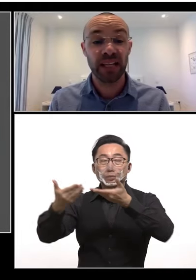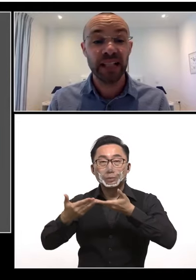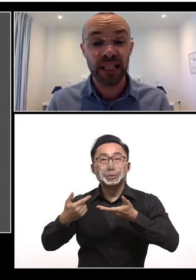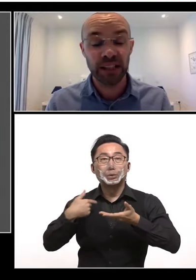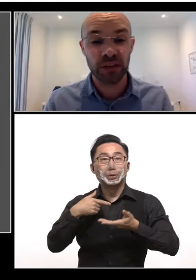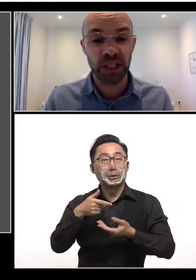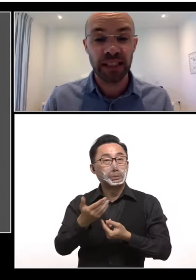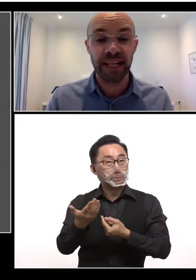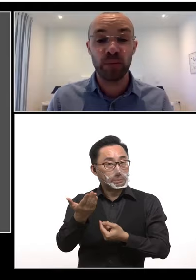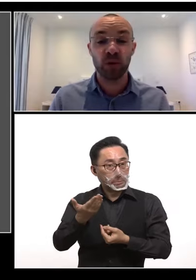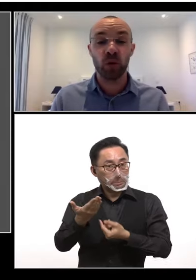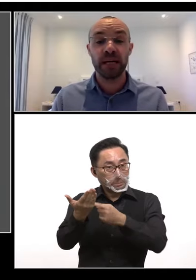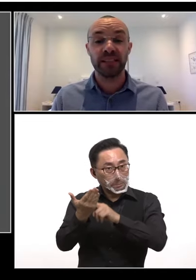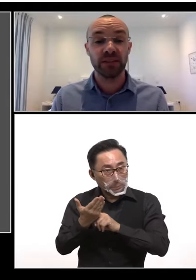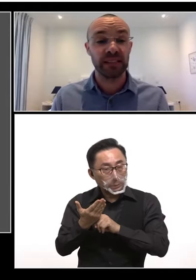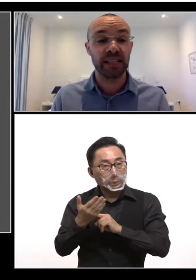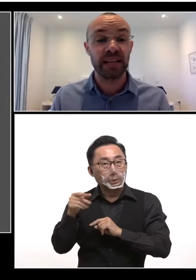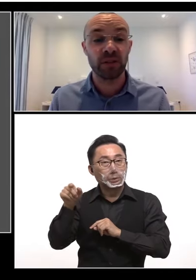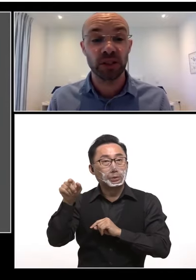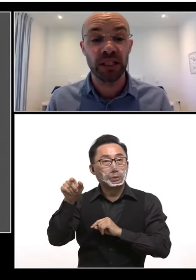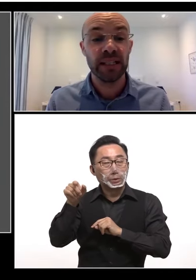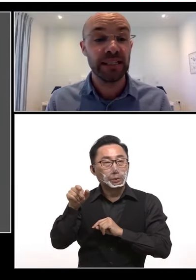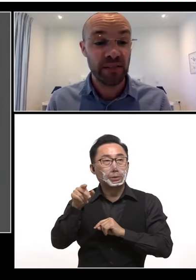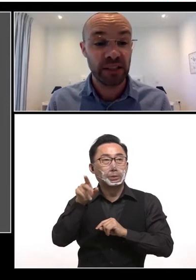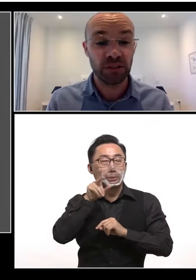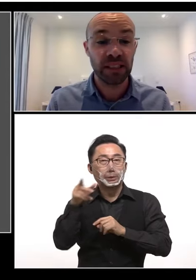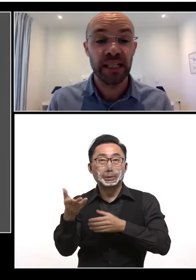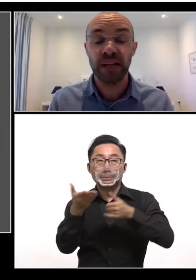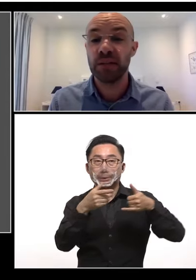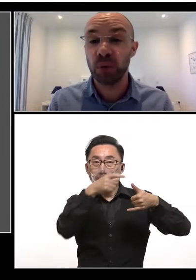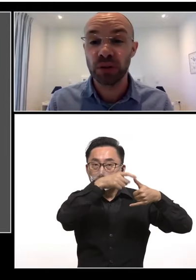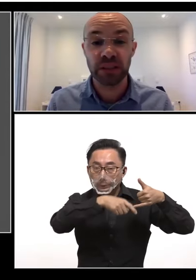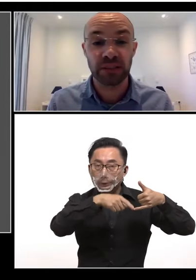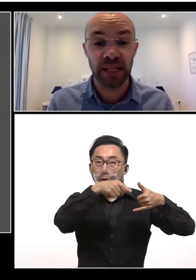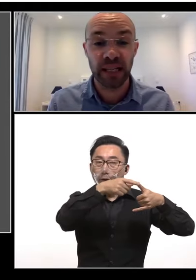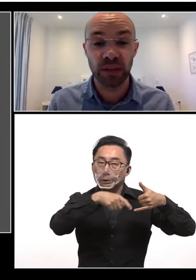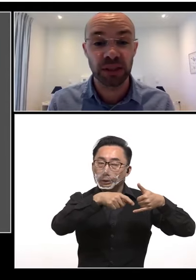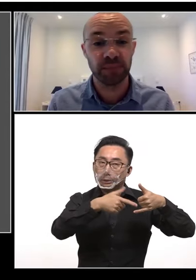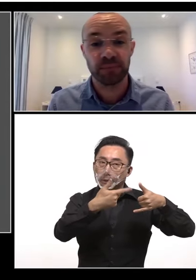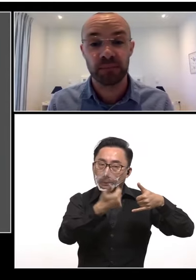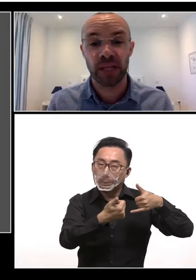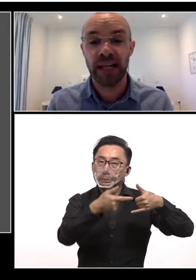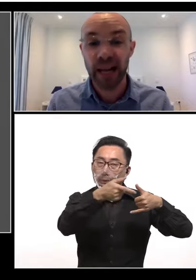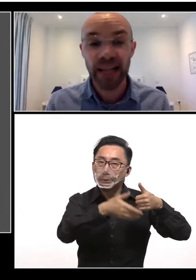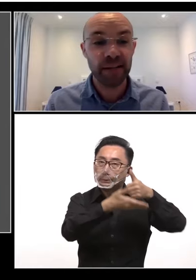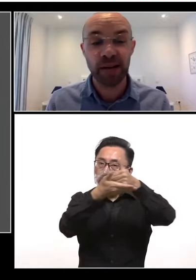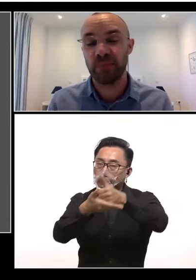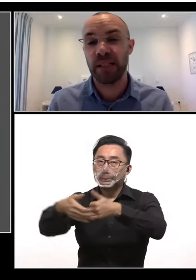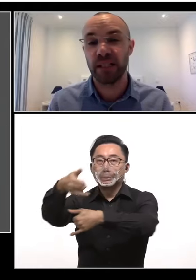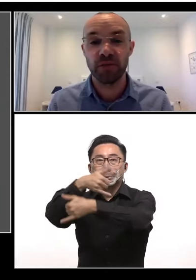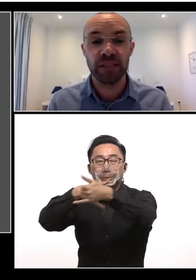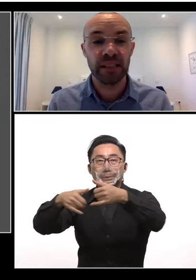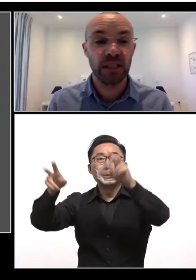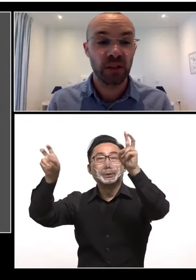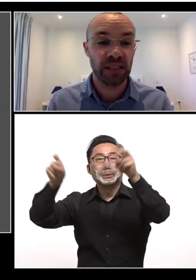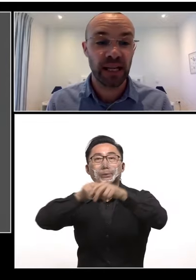on an educational journey to help us all better understand deaf culture, deaf history, and the importance of sign languages. I highly recommend that